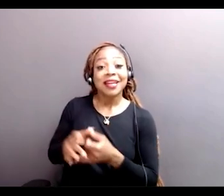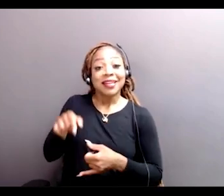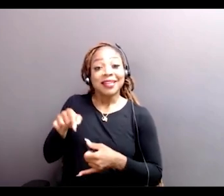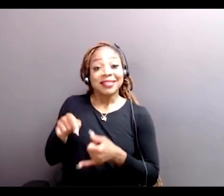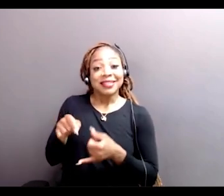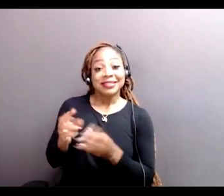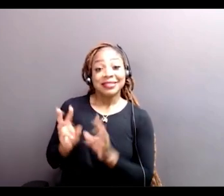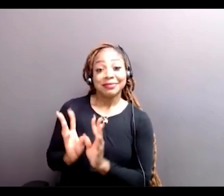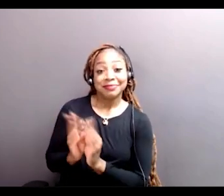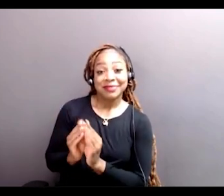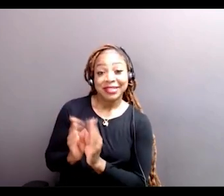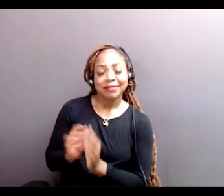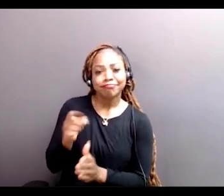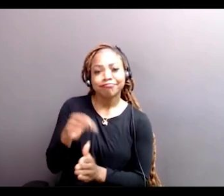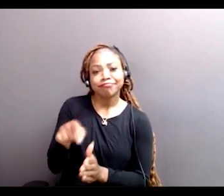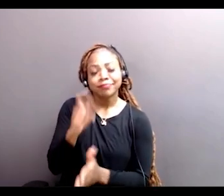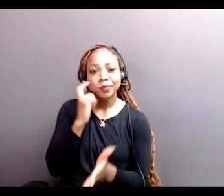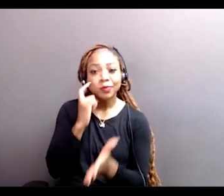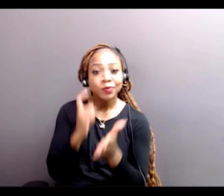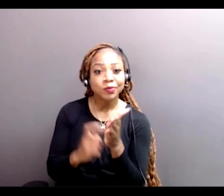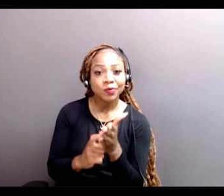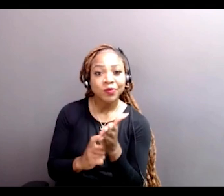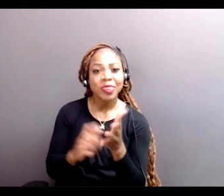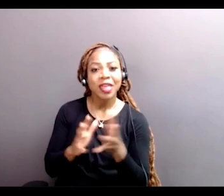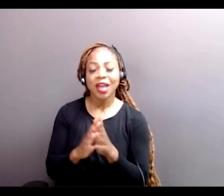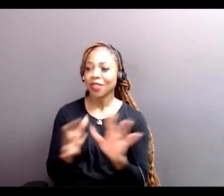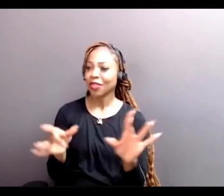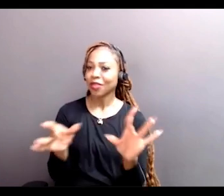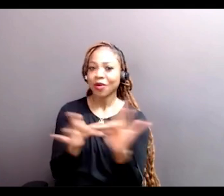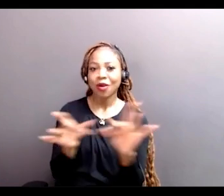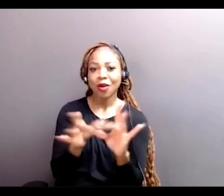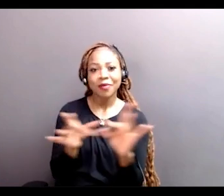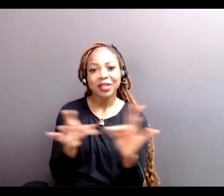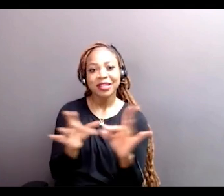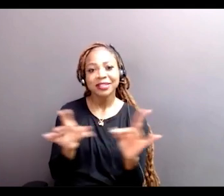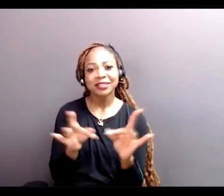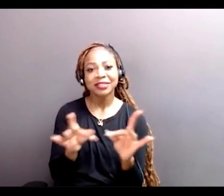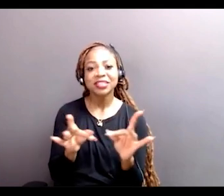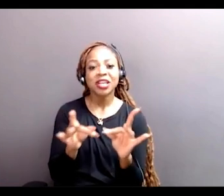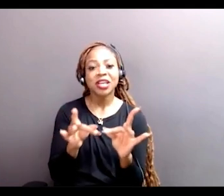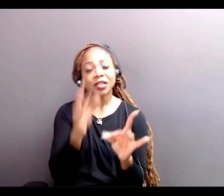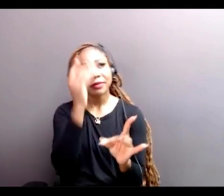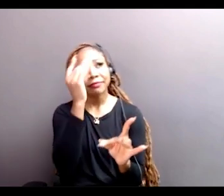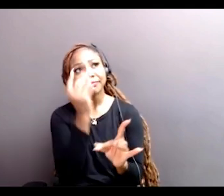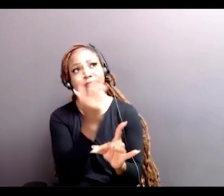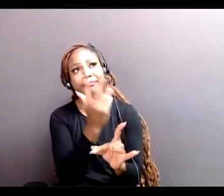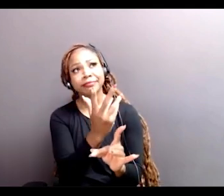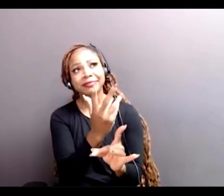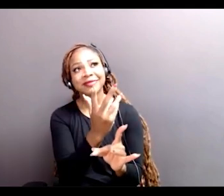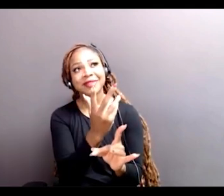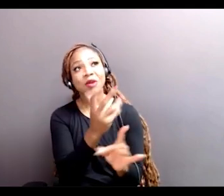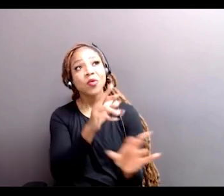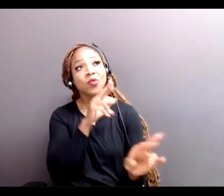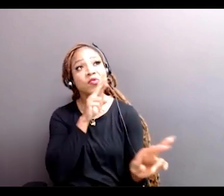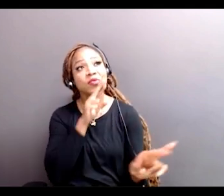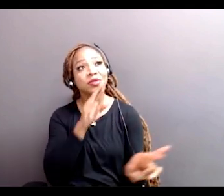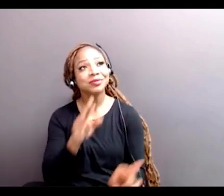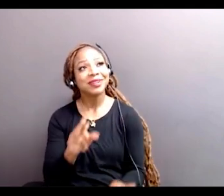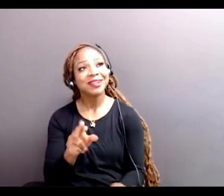session, you'll find that our comments to you and our direction and our instruction is